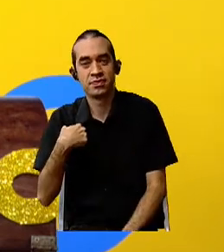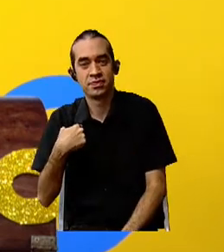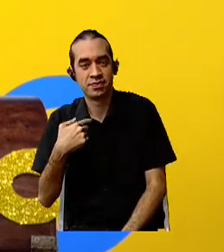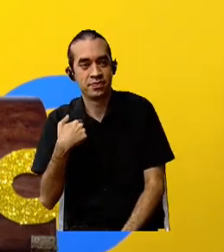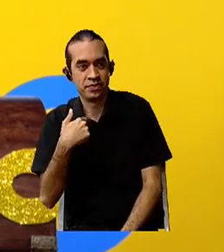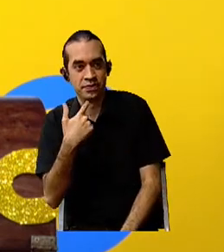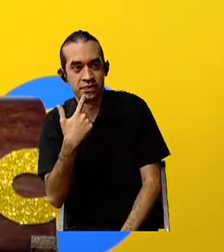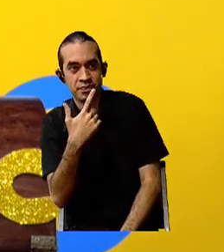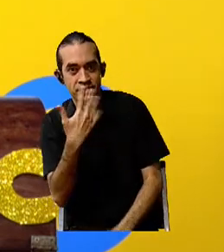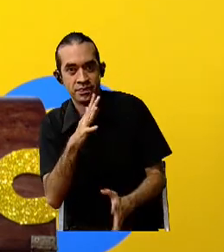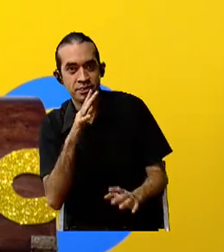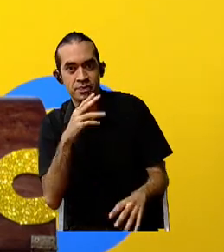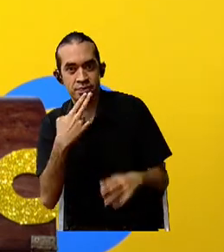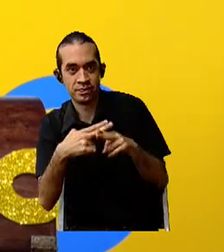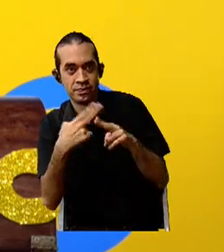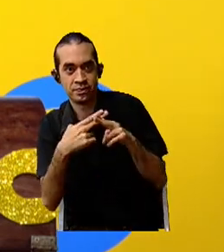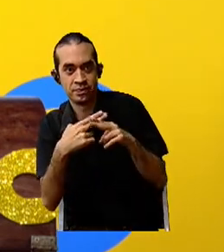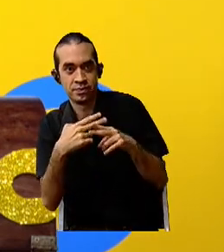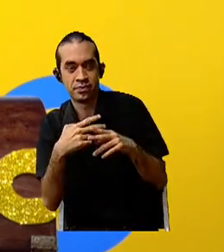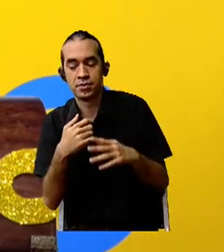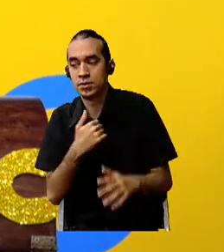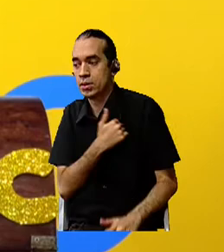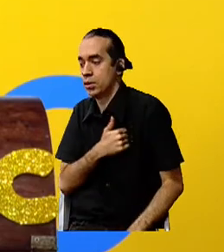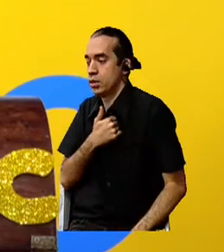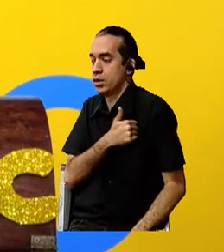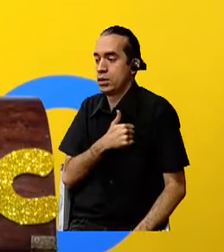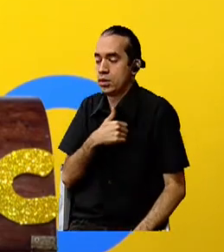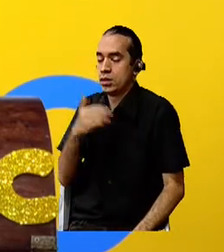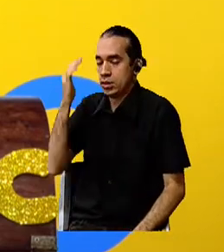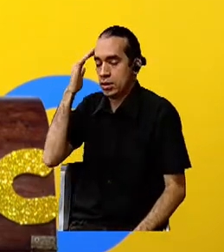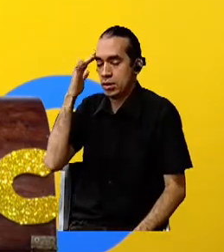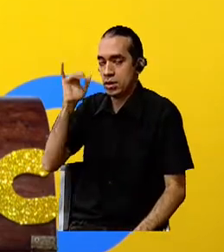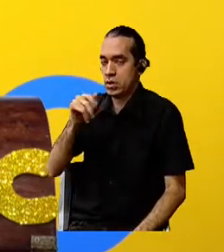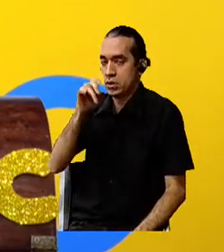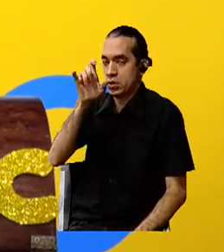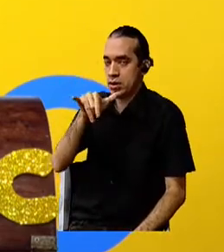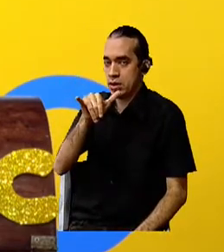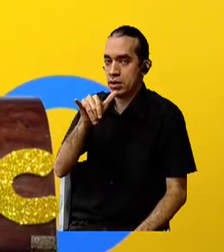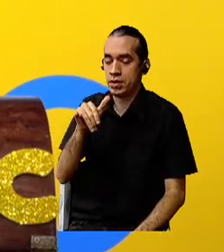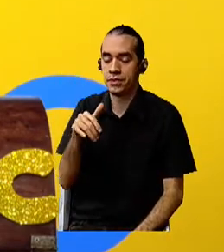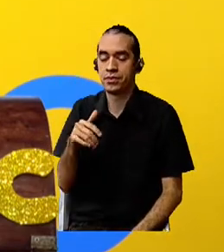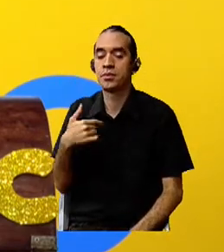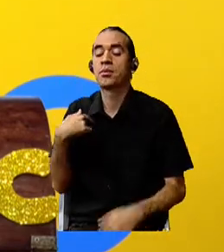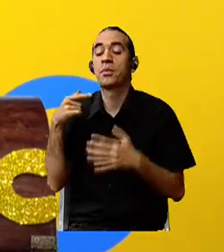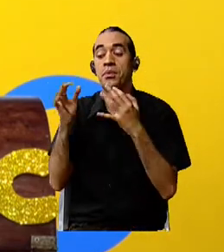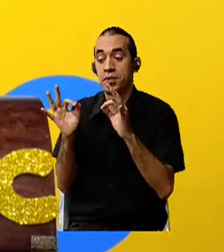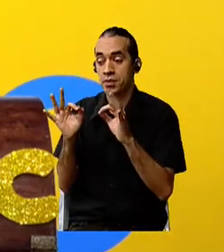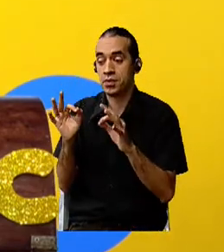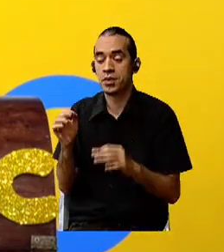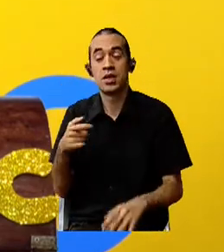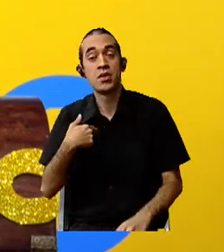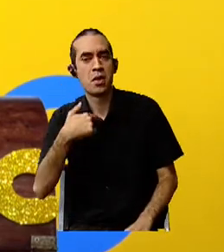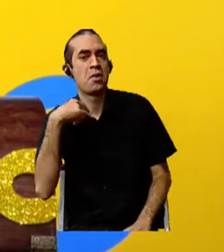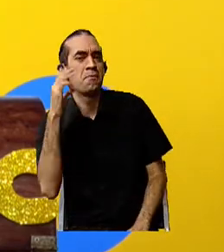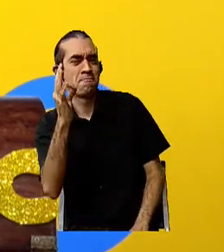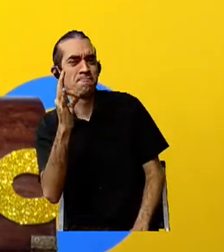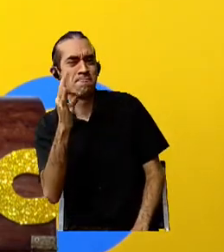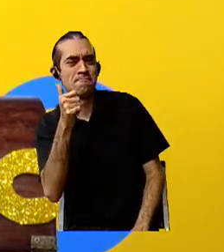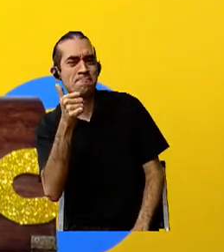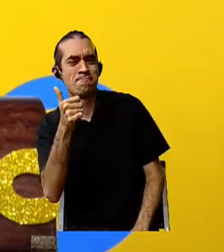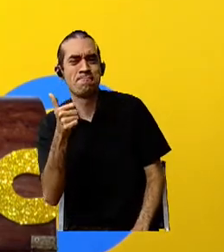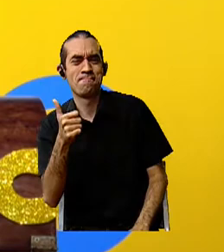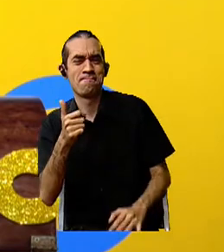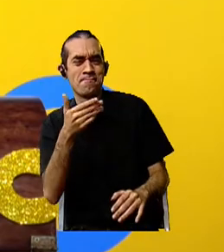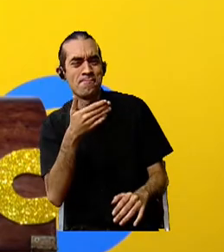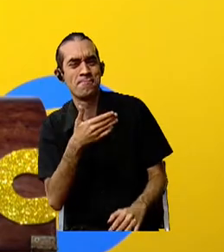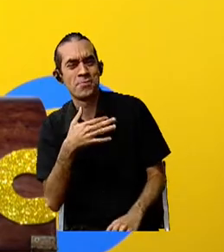my name. Okay, I'm sorry. I know your name is Chuli. Sorry, Chuli. How are you, Chuli? I'm very good. Nice to